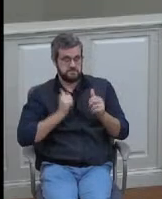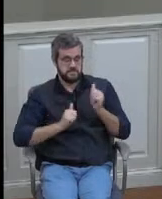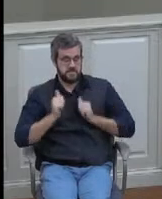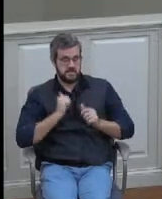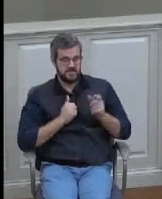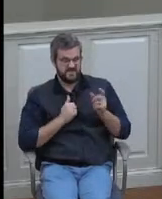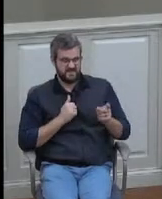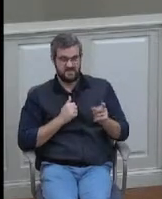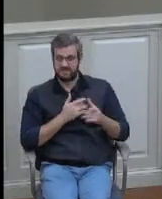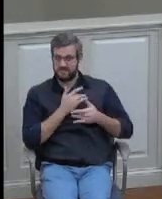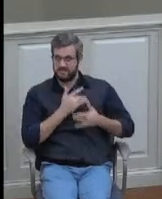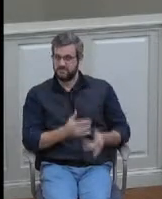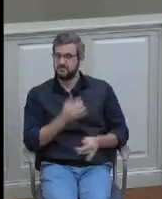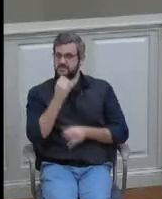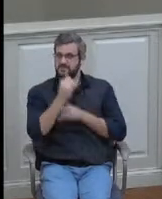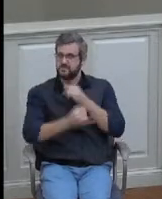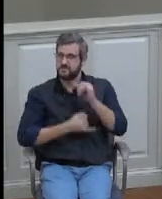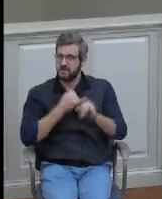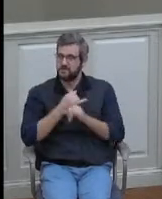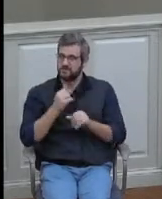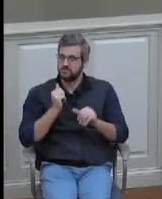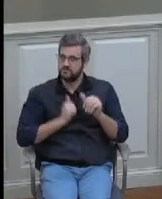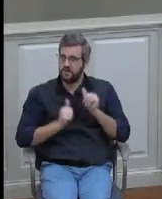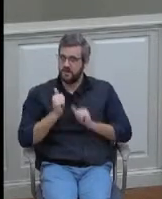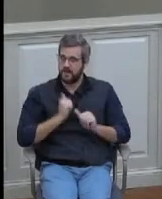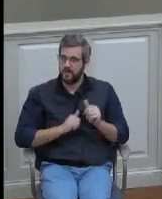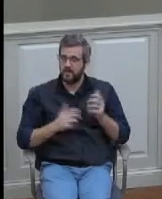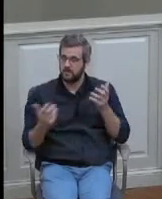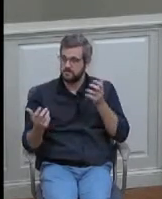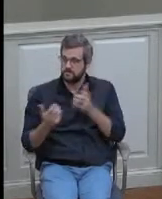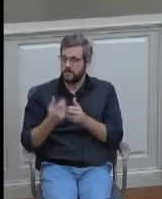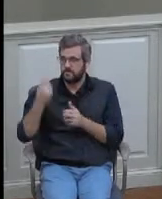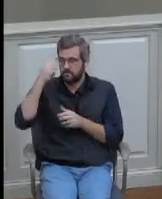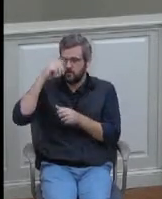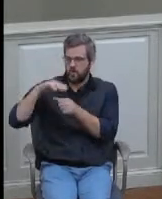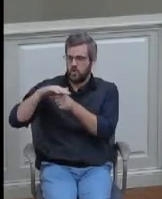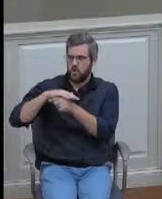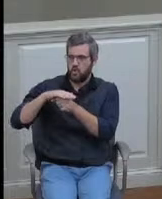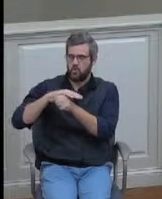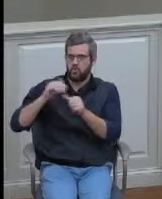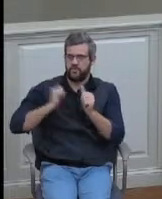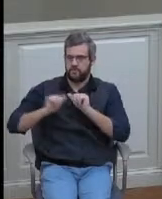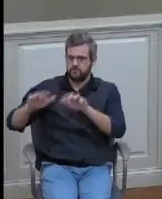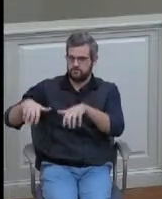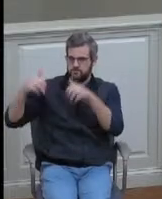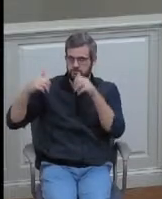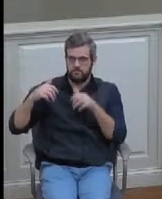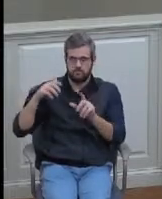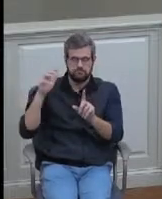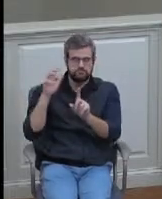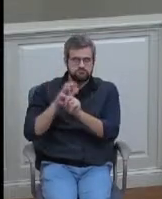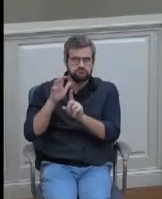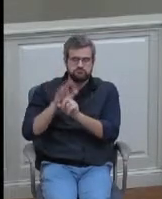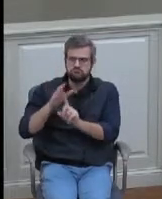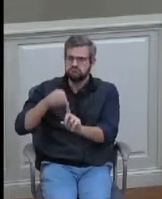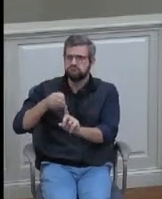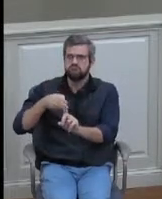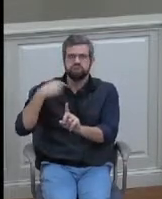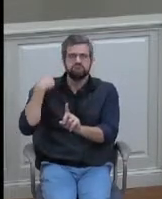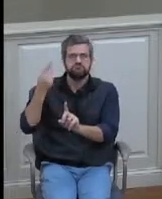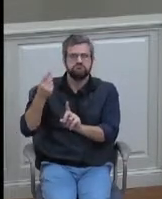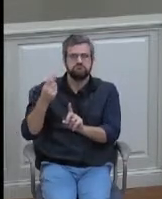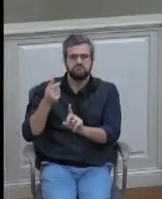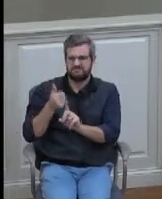usually an international play, to a local venue. They have been very popular. The theater